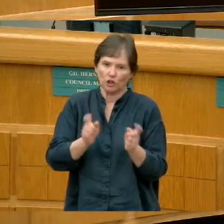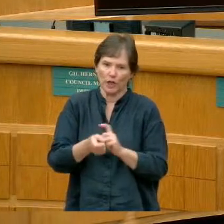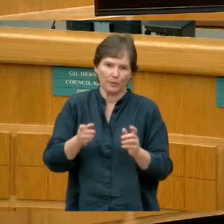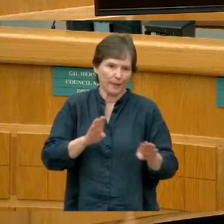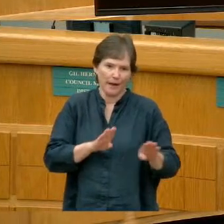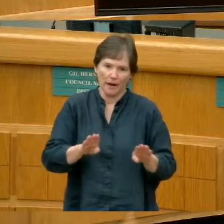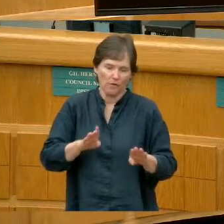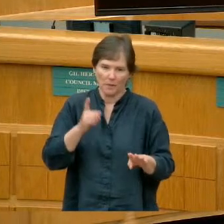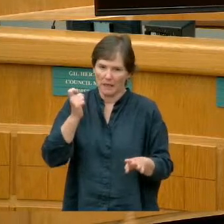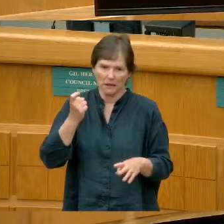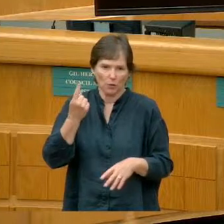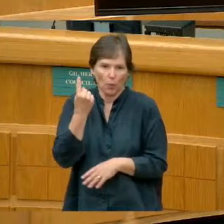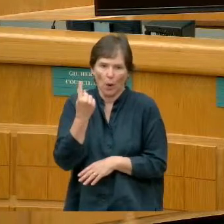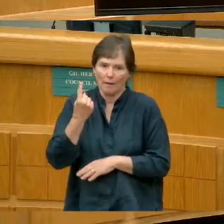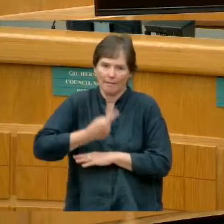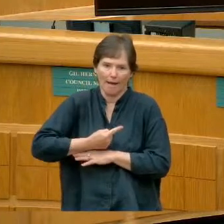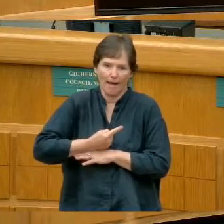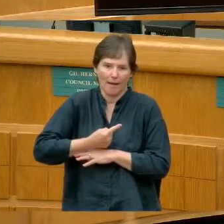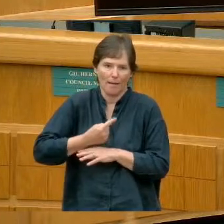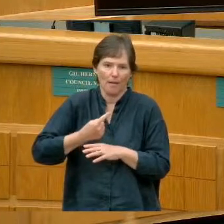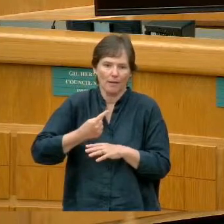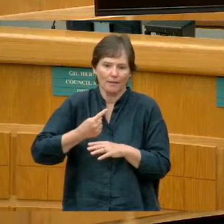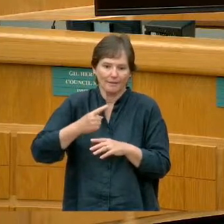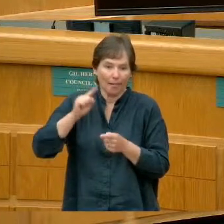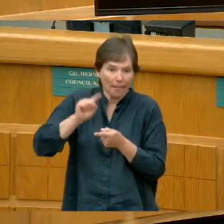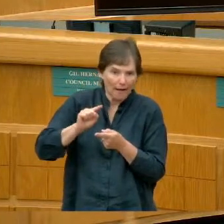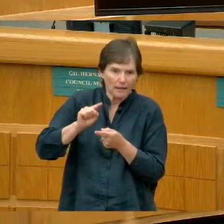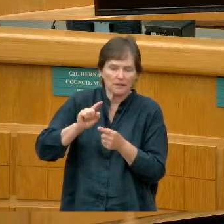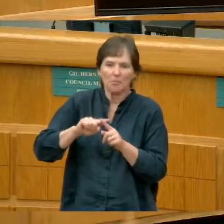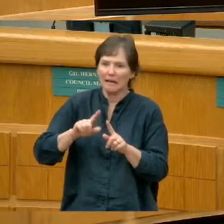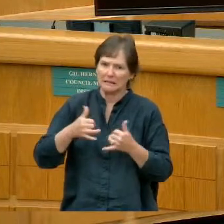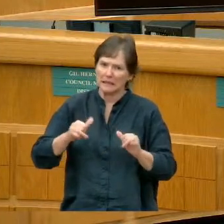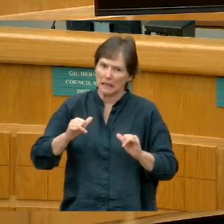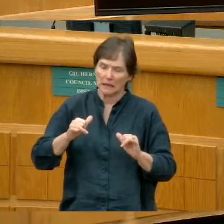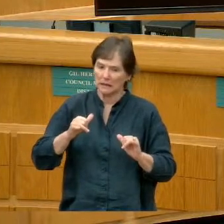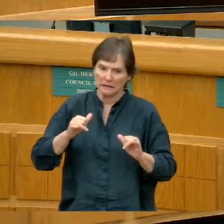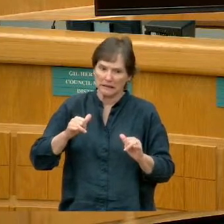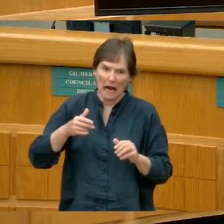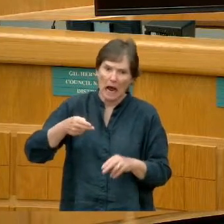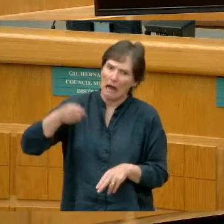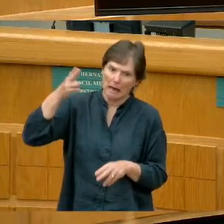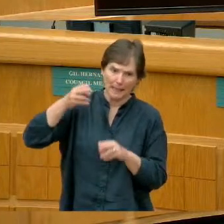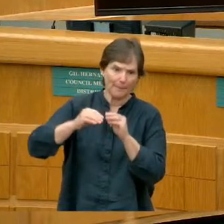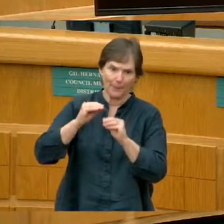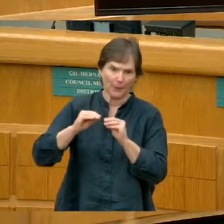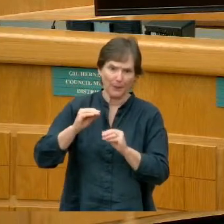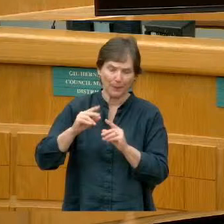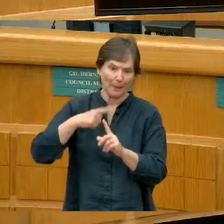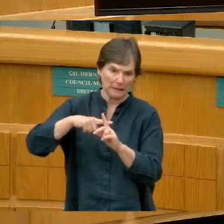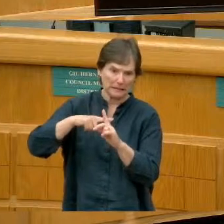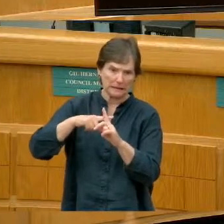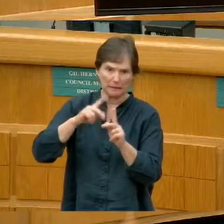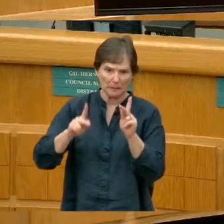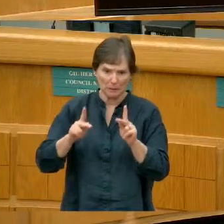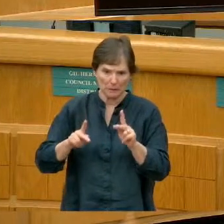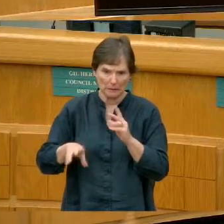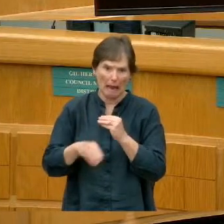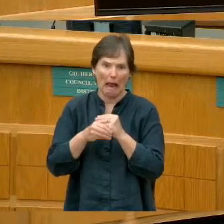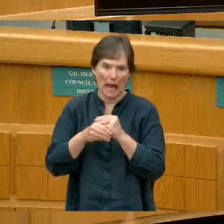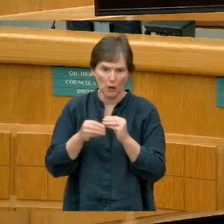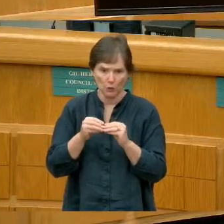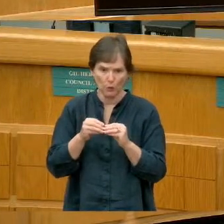just one day and it's still a high number. In fact, it's the fourth highest number in the past several weeks, that